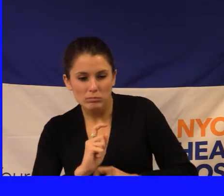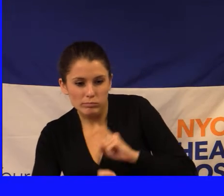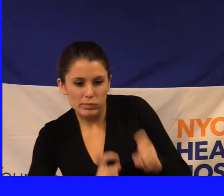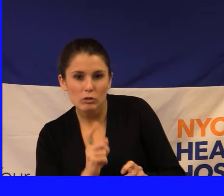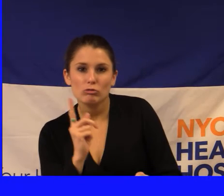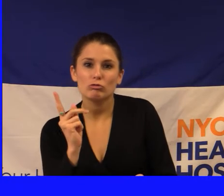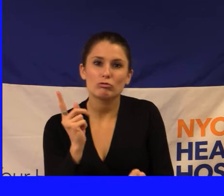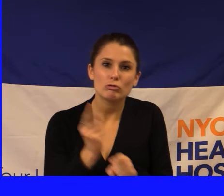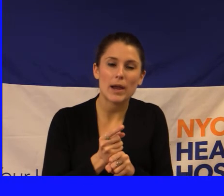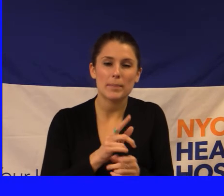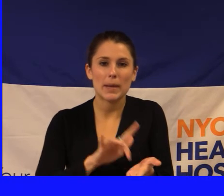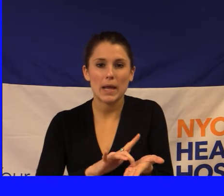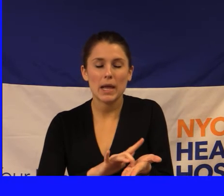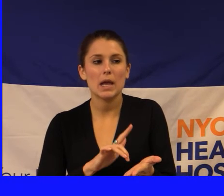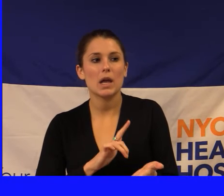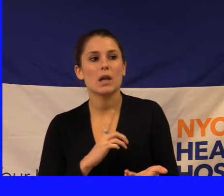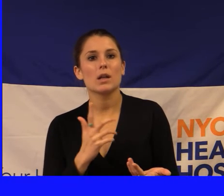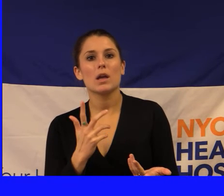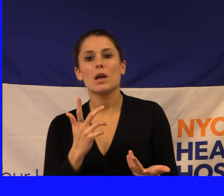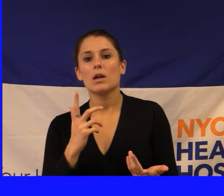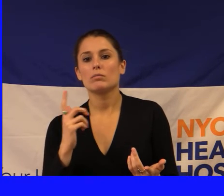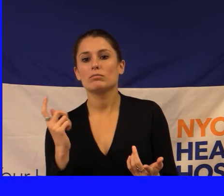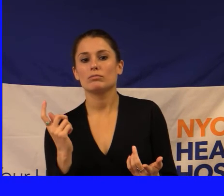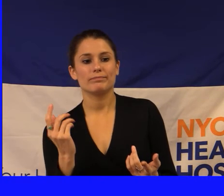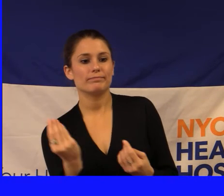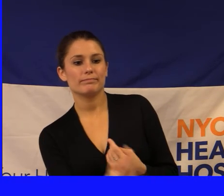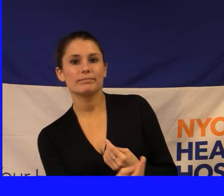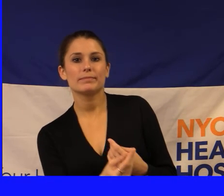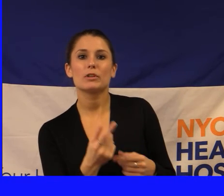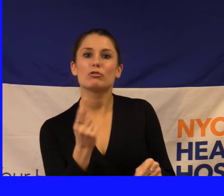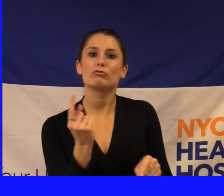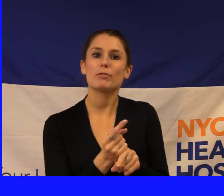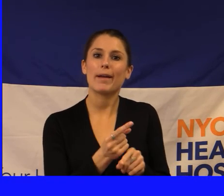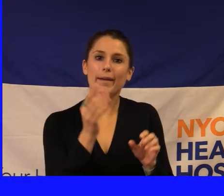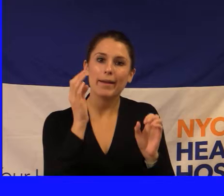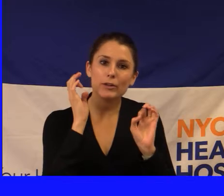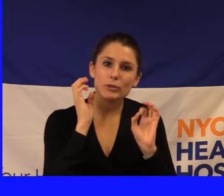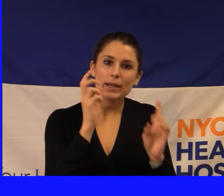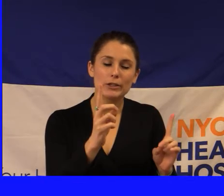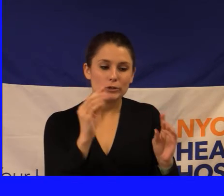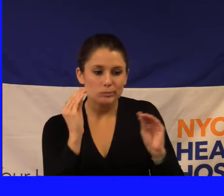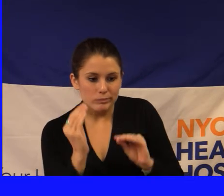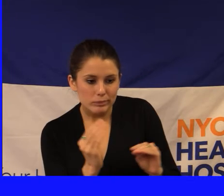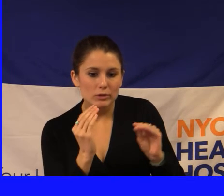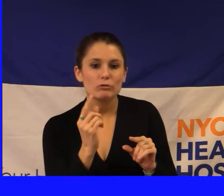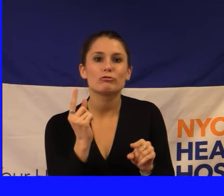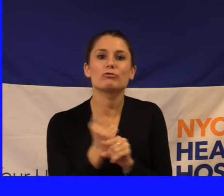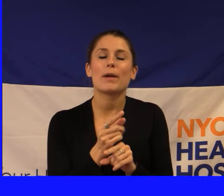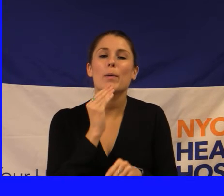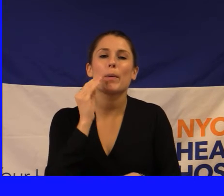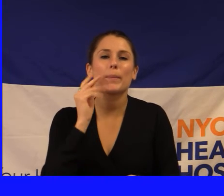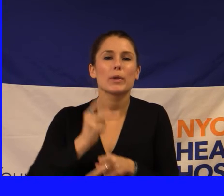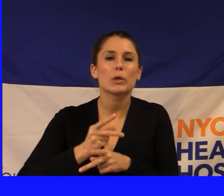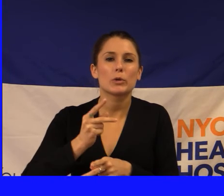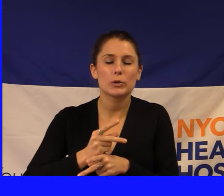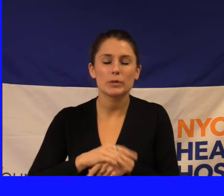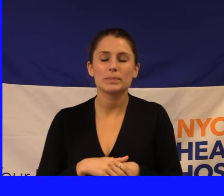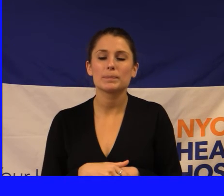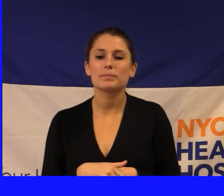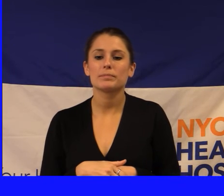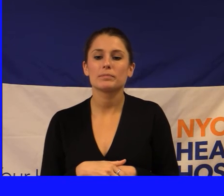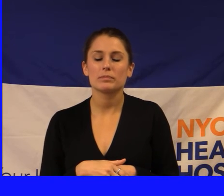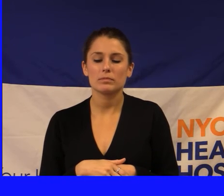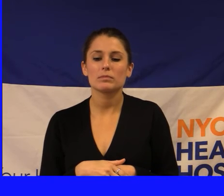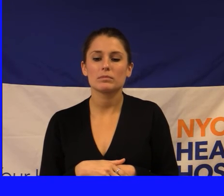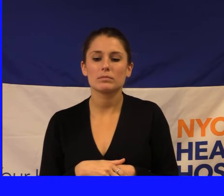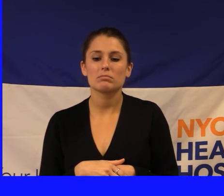getting the right education, the right home care, and that and that you can pick